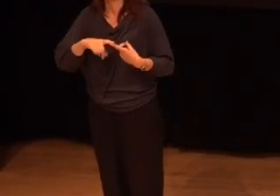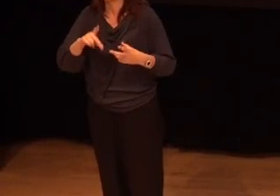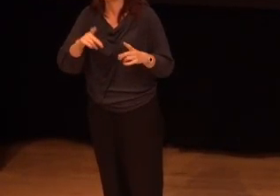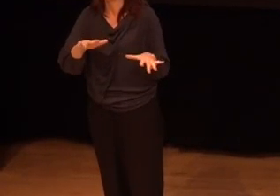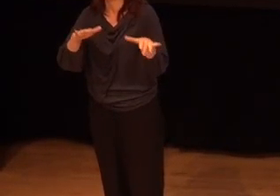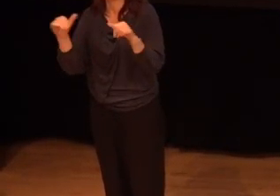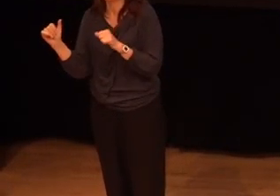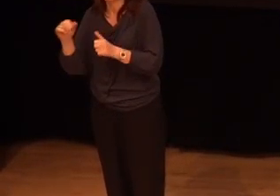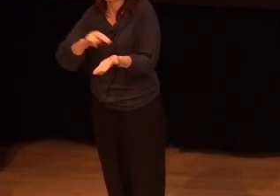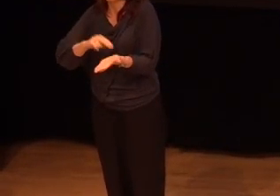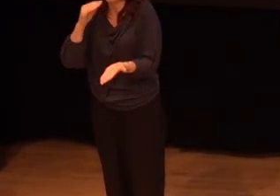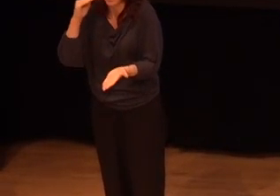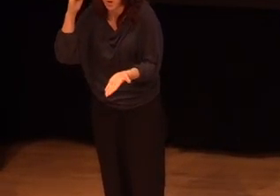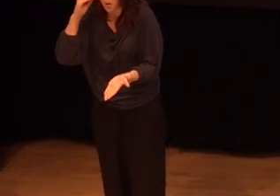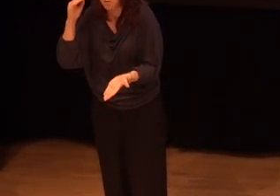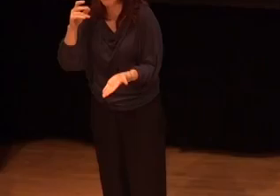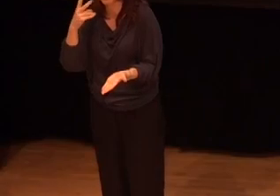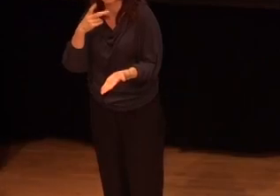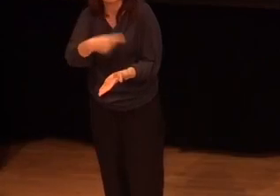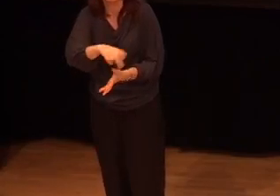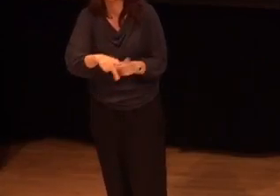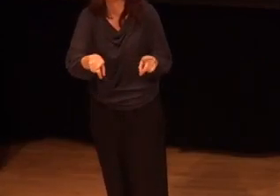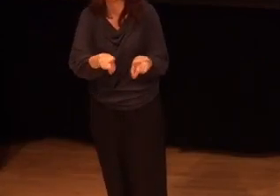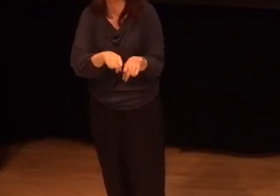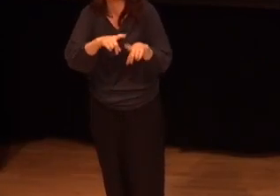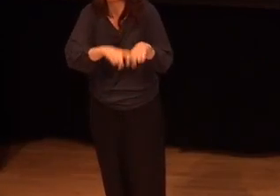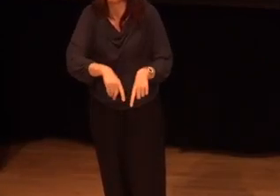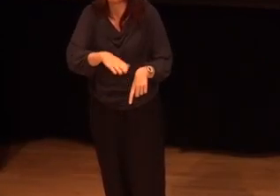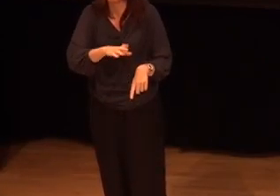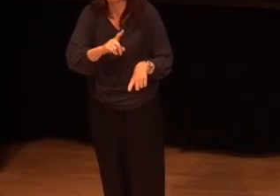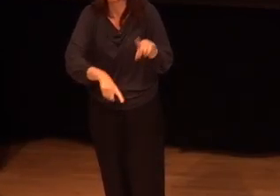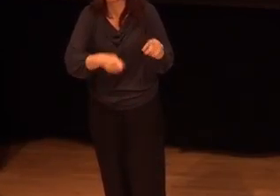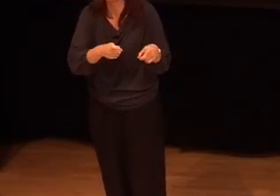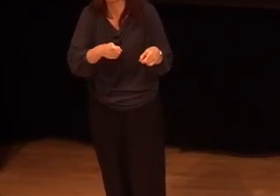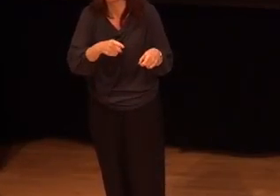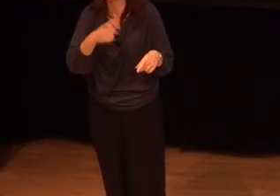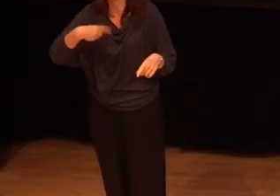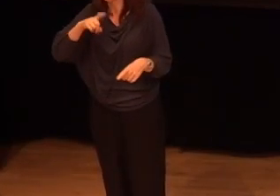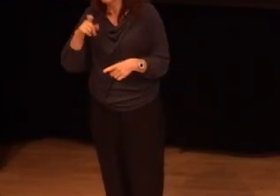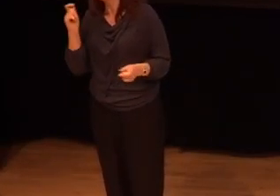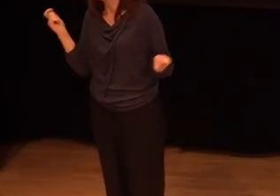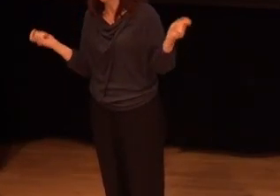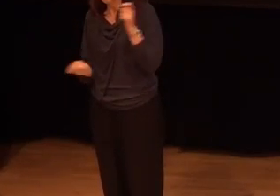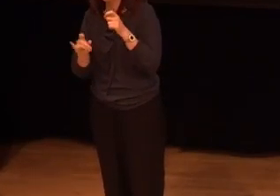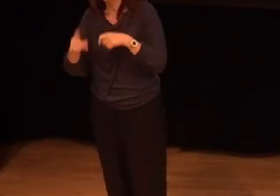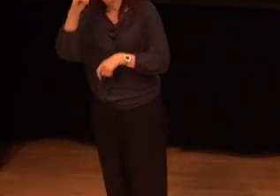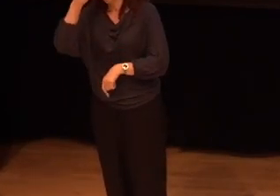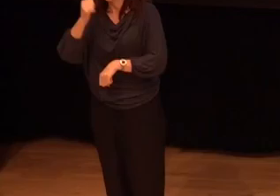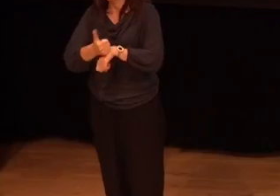and cannot manage on their own. So we need to just change that whole mindset